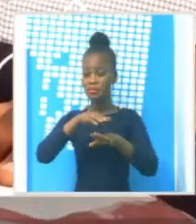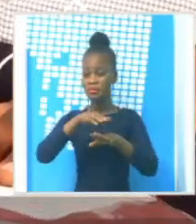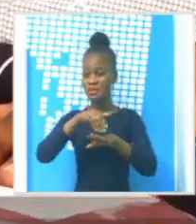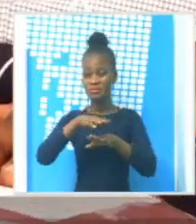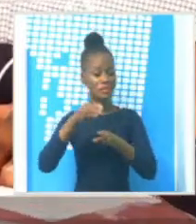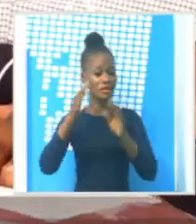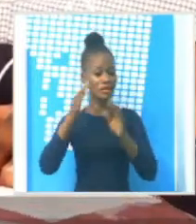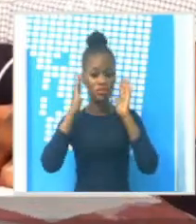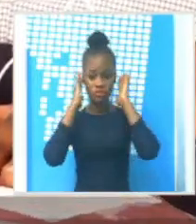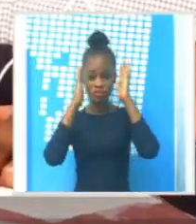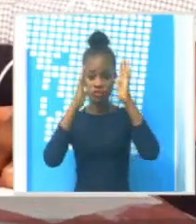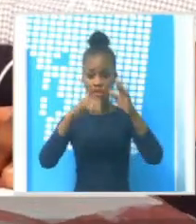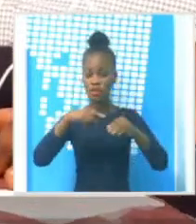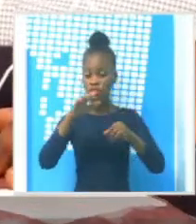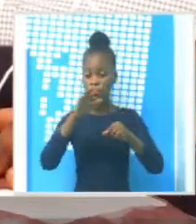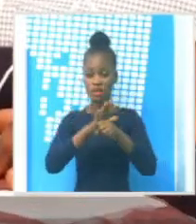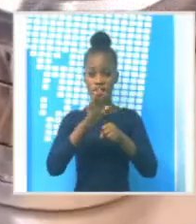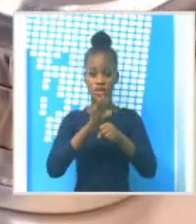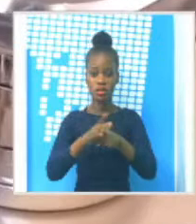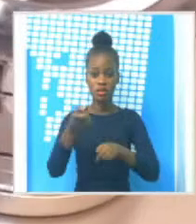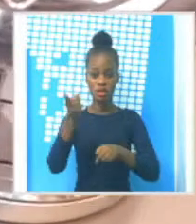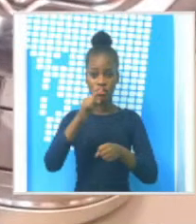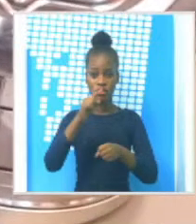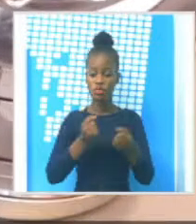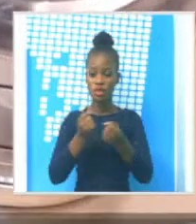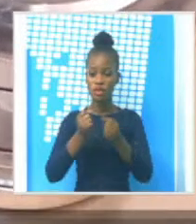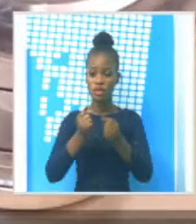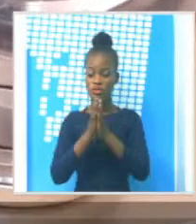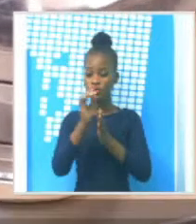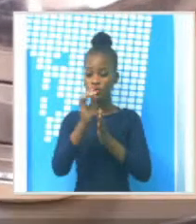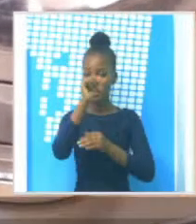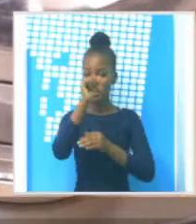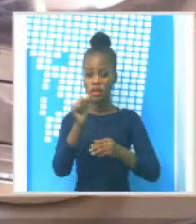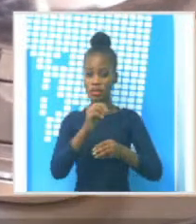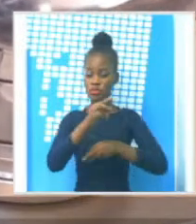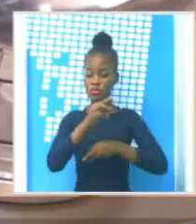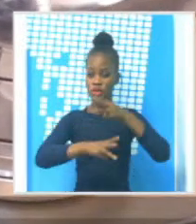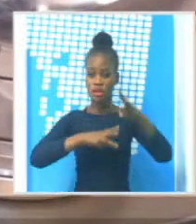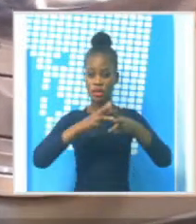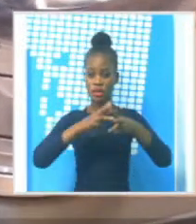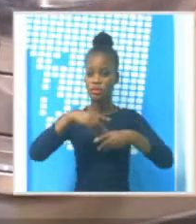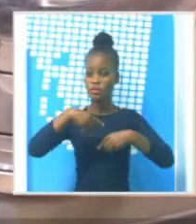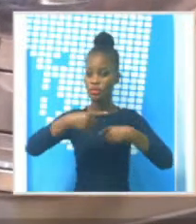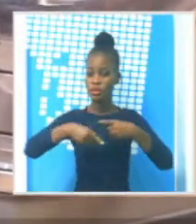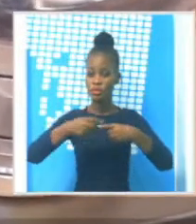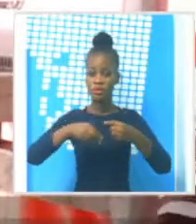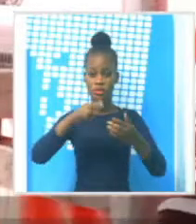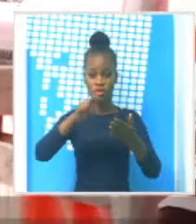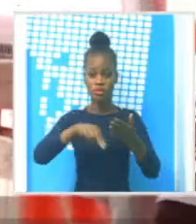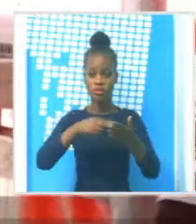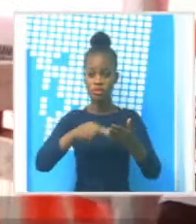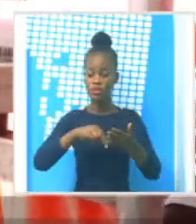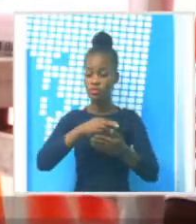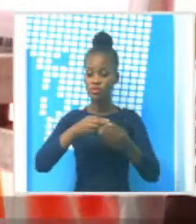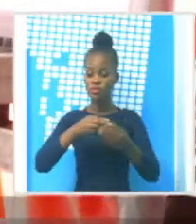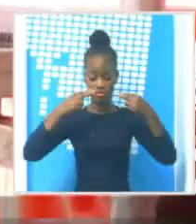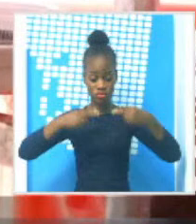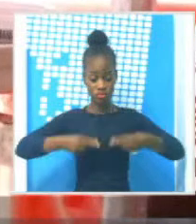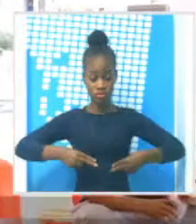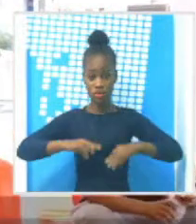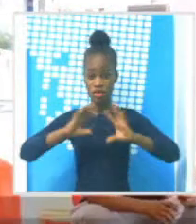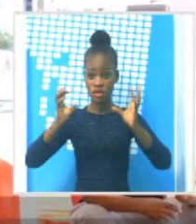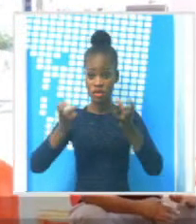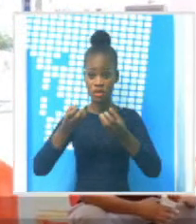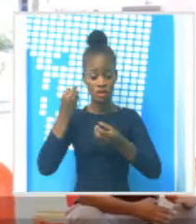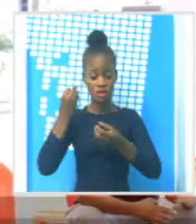program attempts to increase blood donation rates and solve the nation's ongoing blood shortage. A healthy community, in the opinion